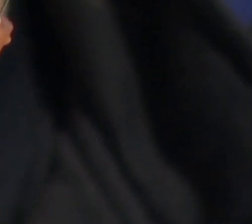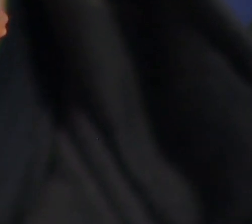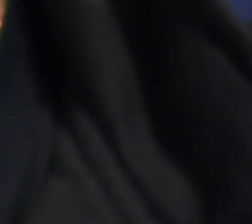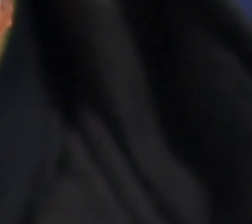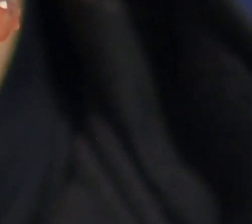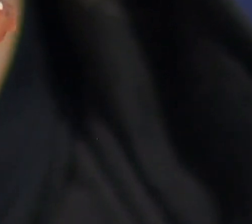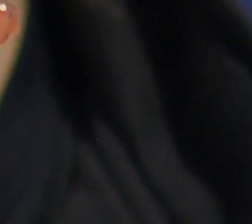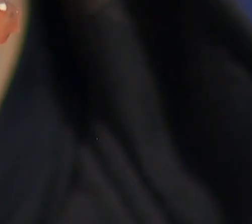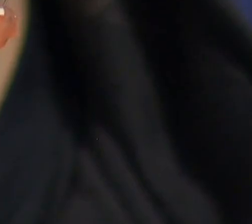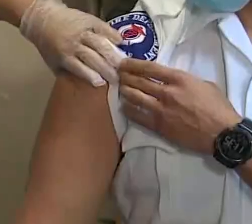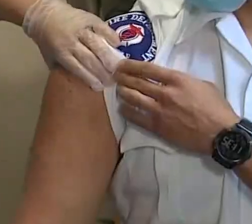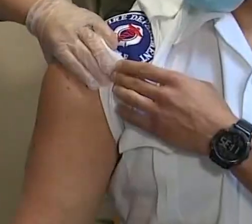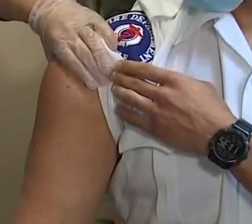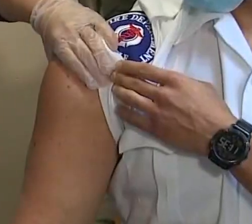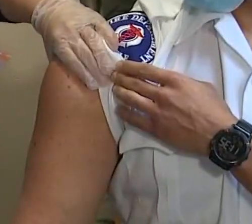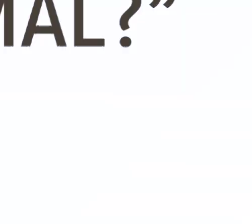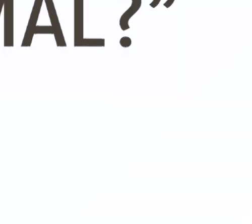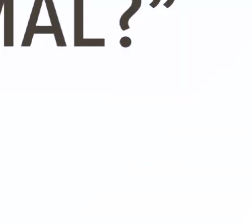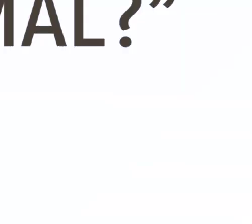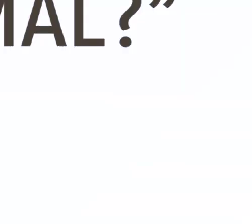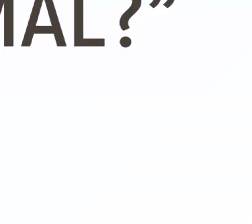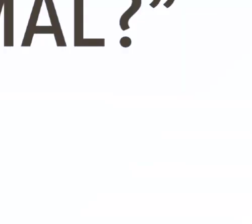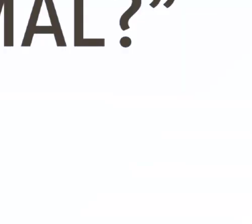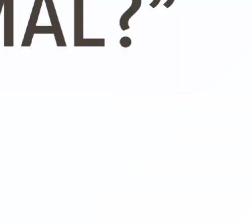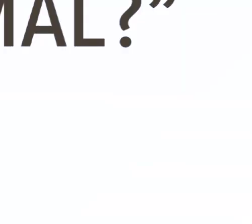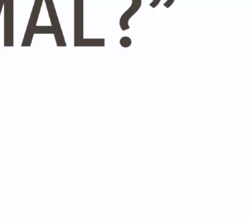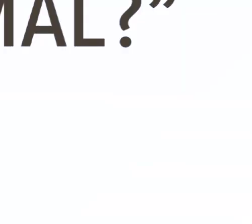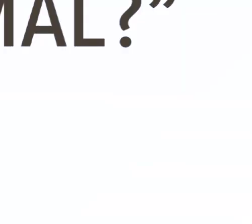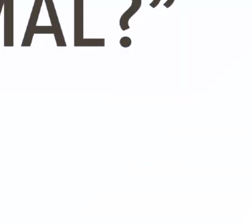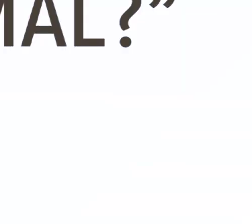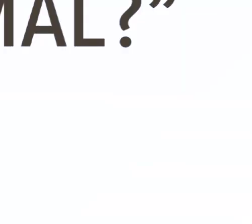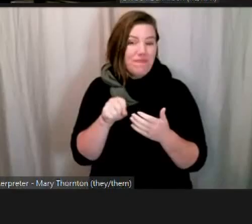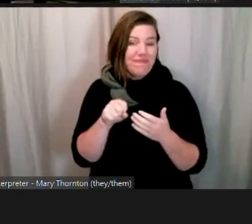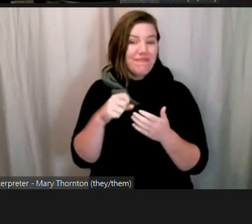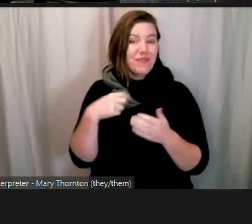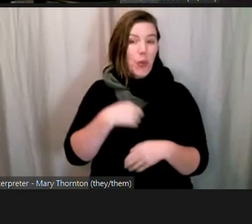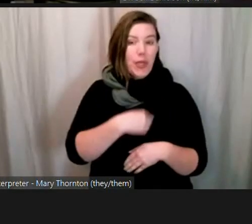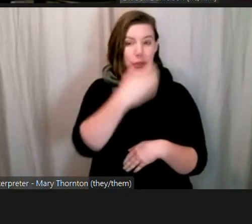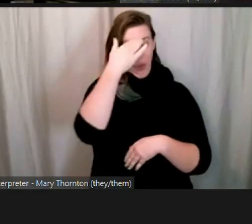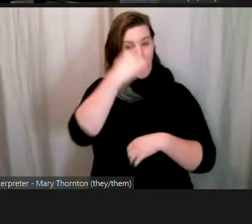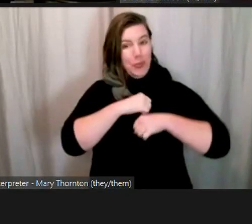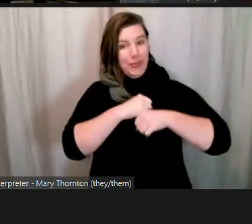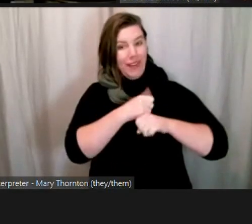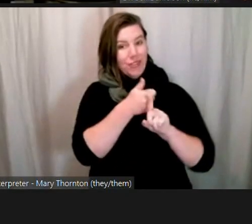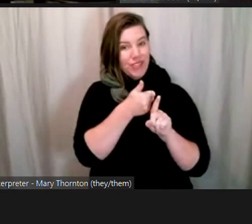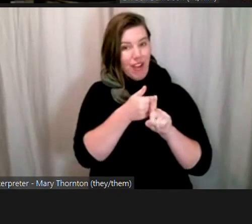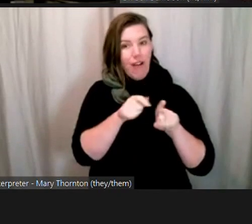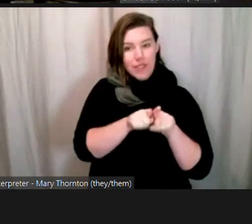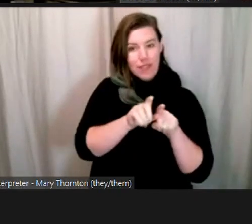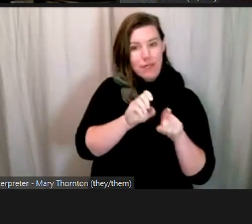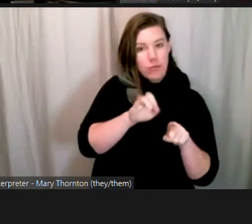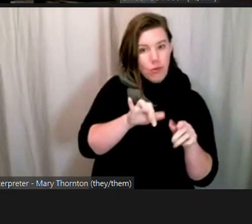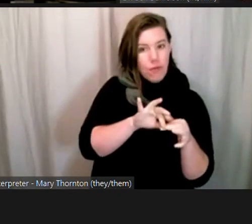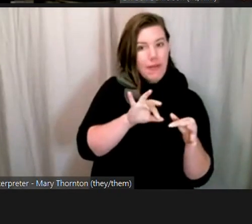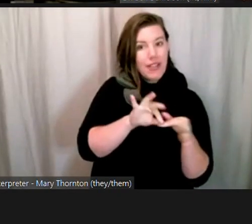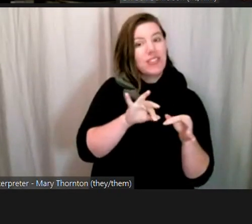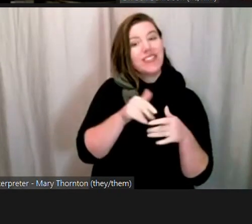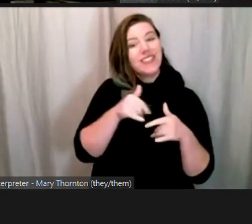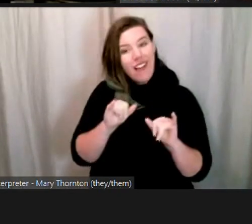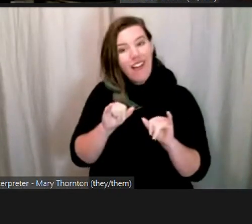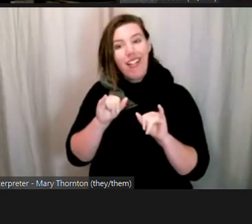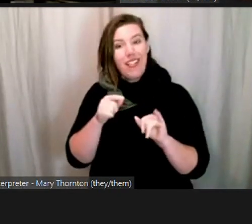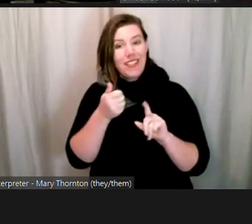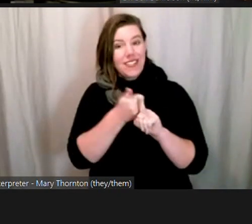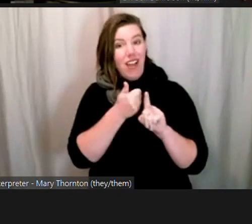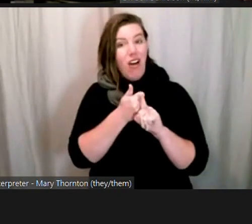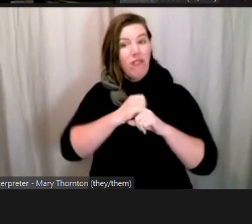Health answered some of the most pressing questions. When will we go back to normal? Until we get a larger percentage of the population